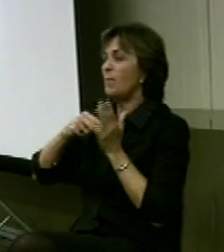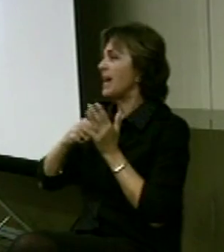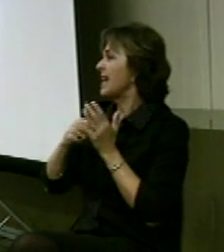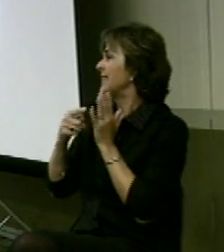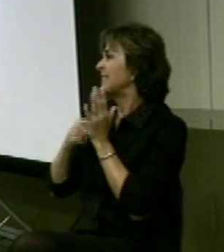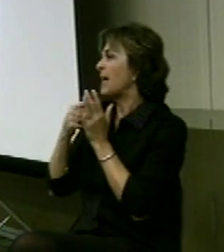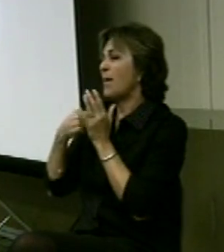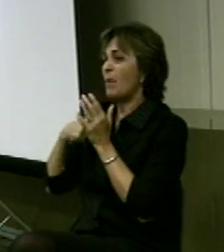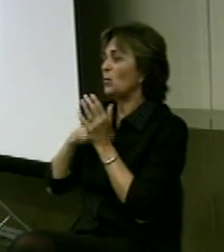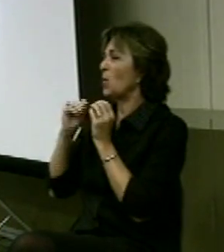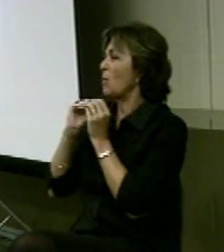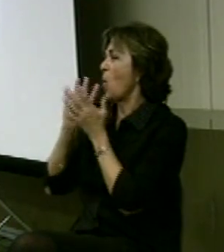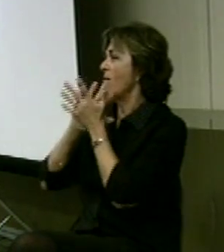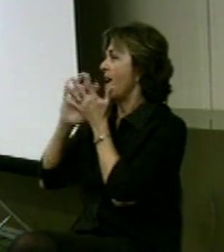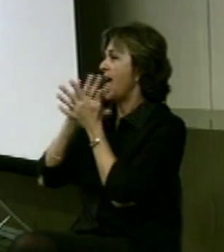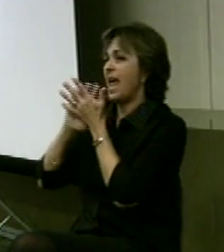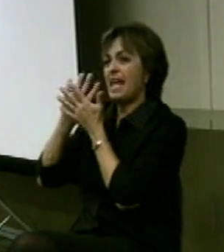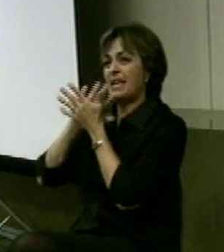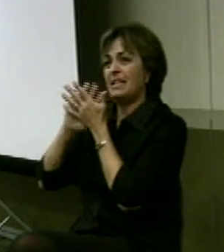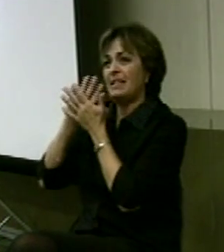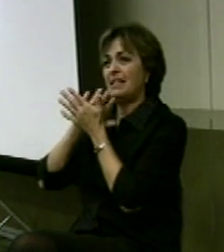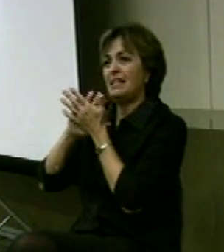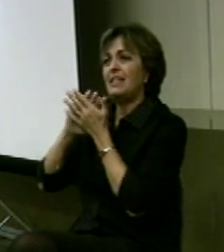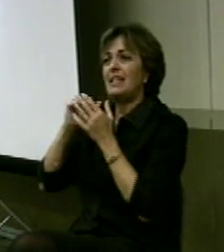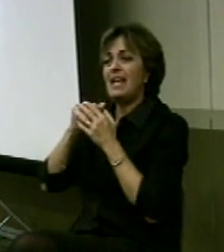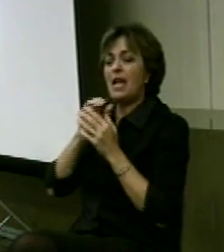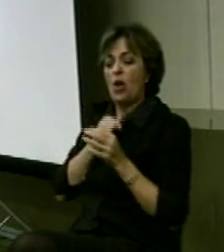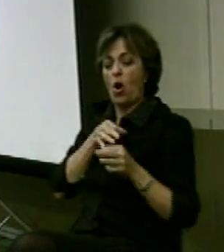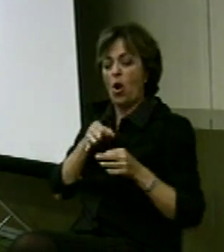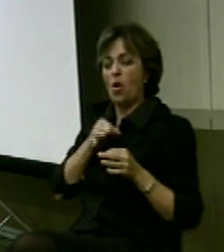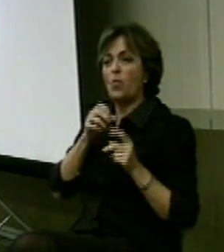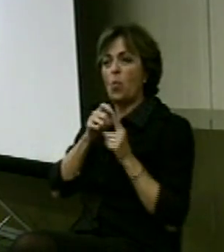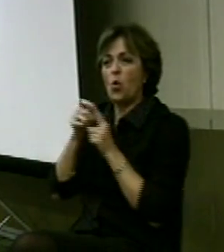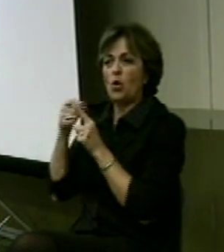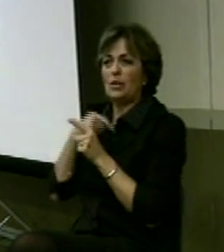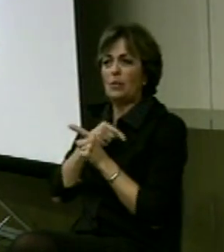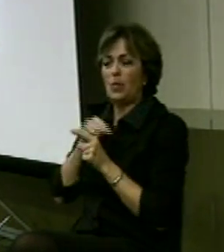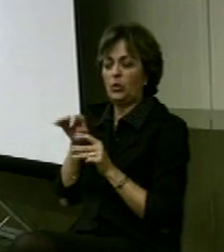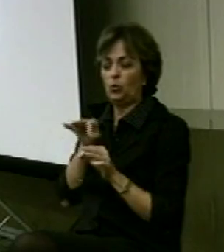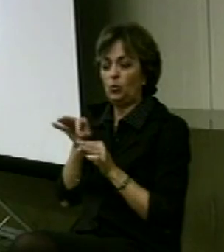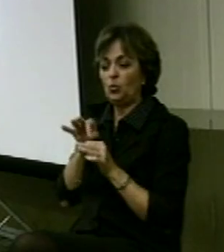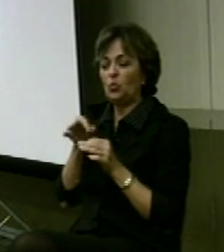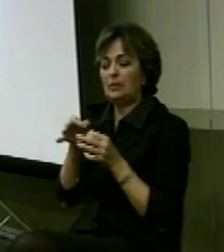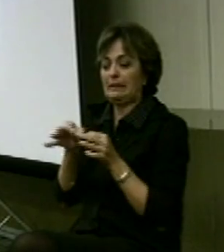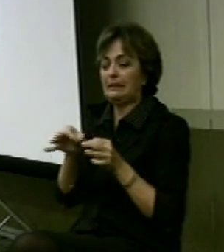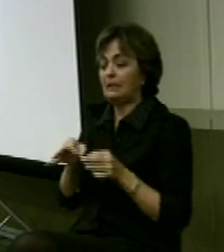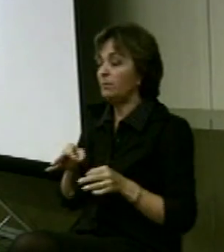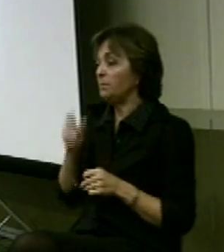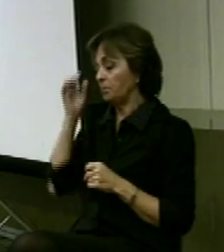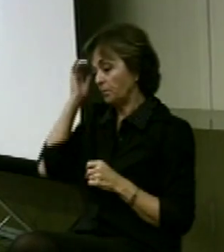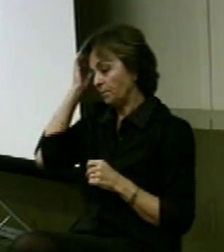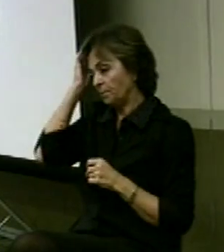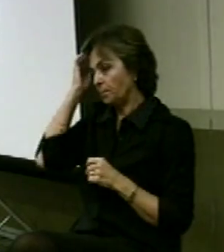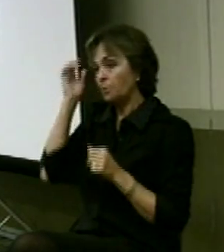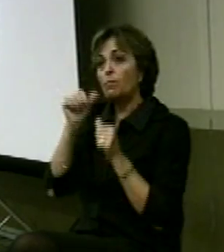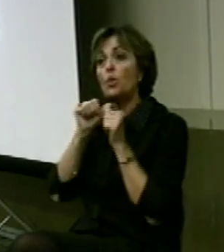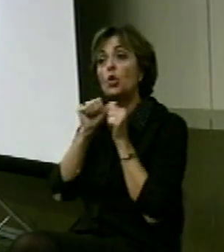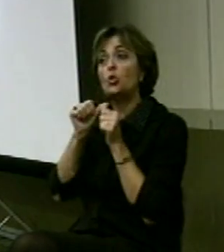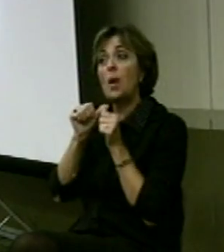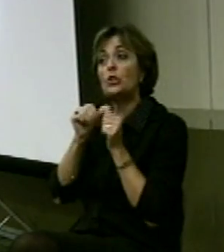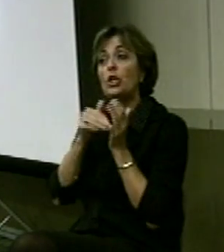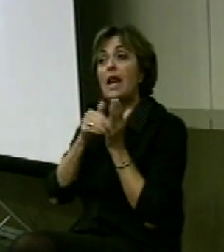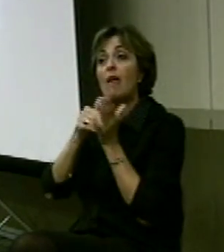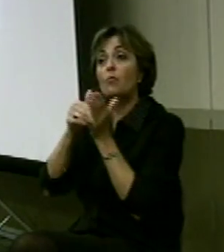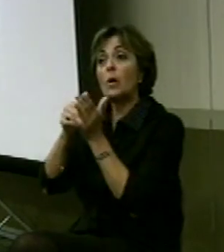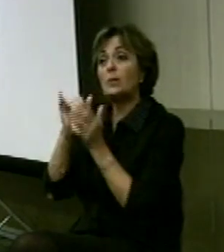we mean. Sometimes we're a little bit vague in the words that we choose. All right, then we're going to look at duration,